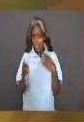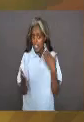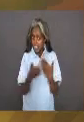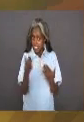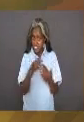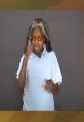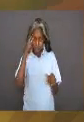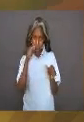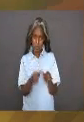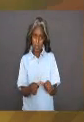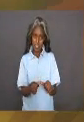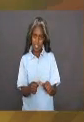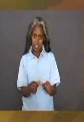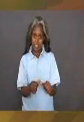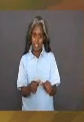remember.